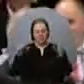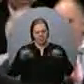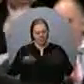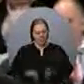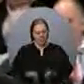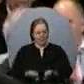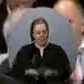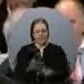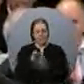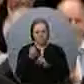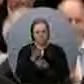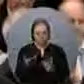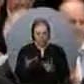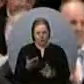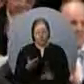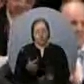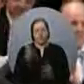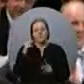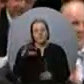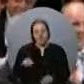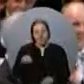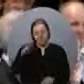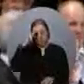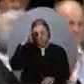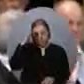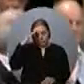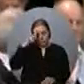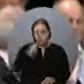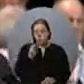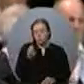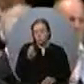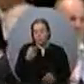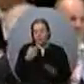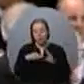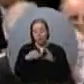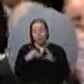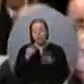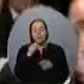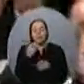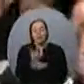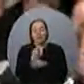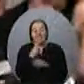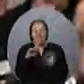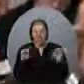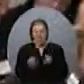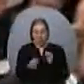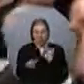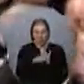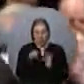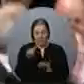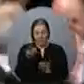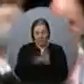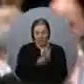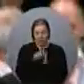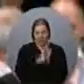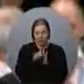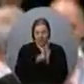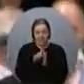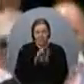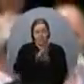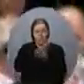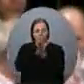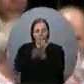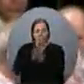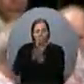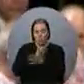The cold is here. It's going to be minus 34. The ice is now in our windows and mold is gaining by my bed. My sister had to stay up all last